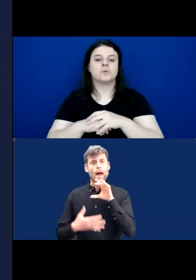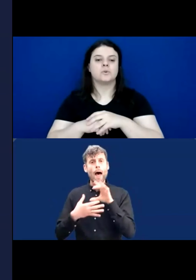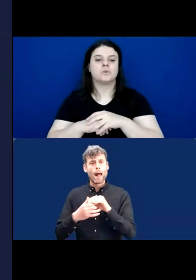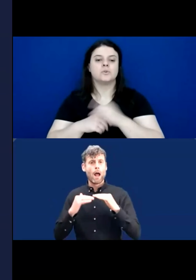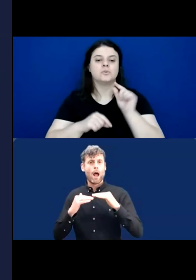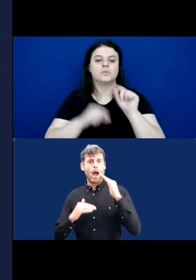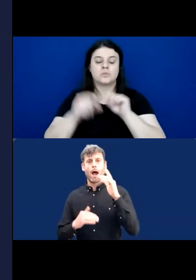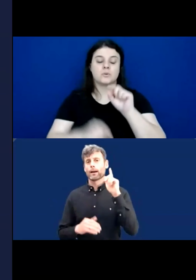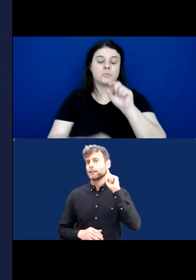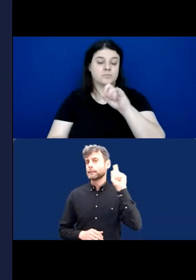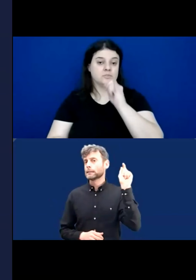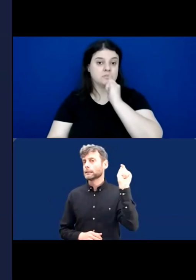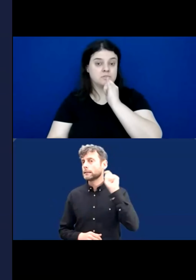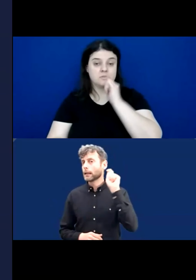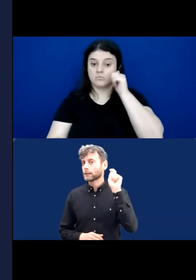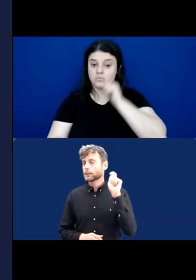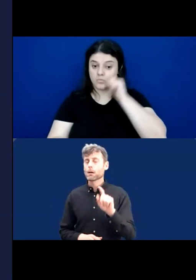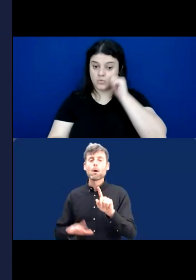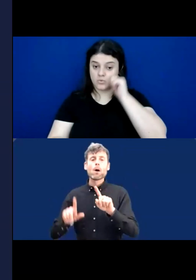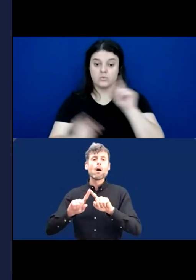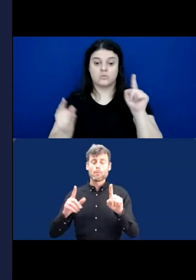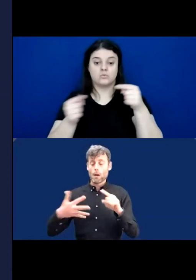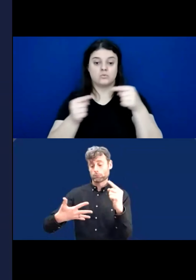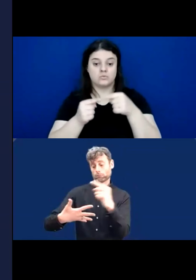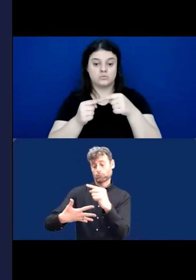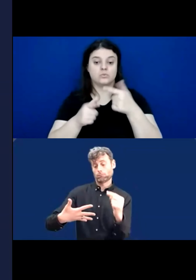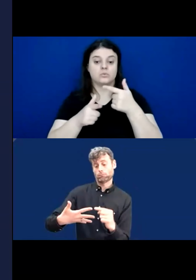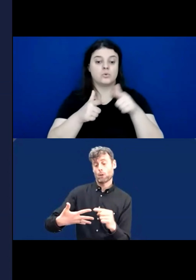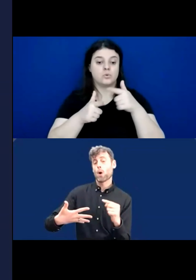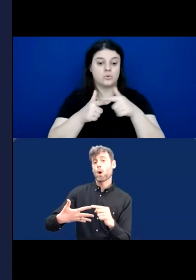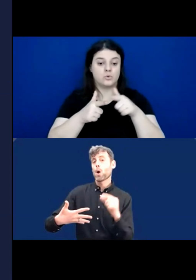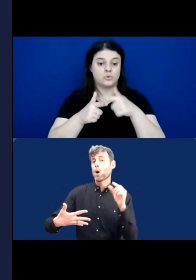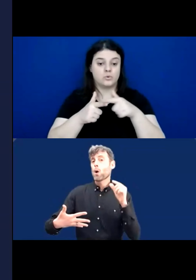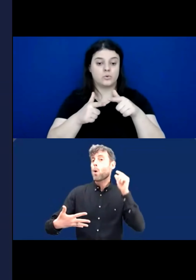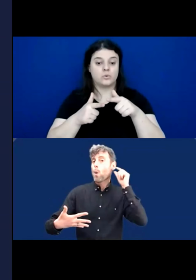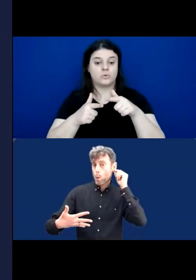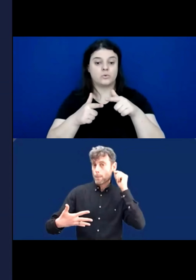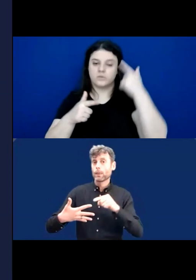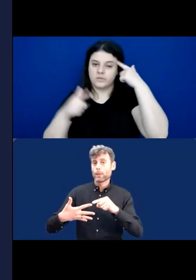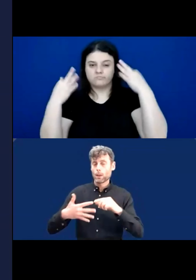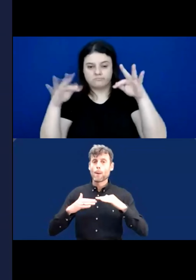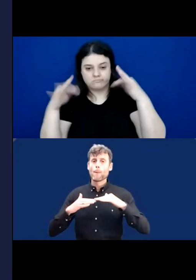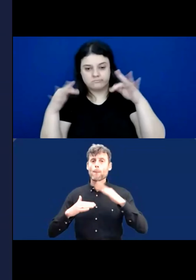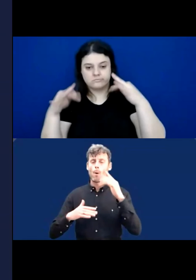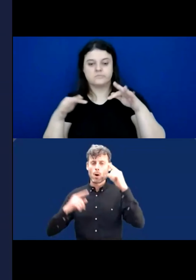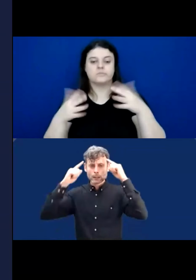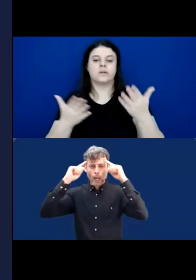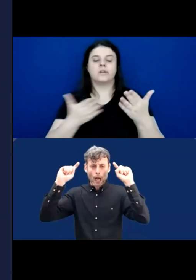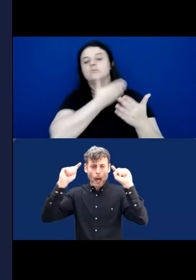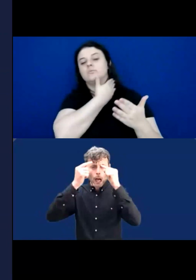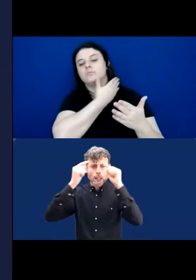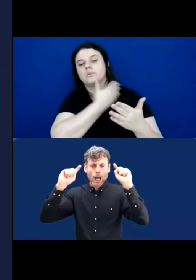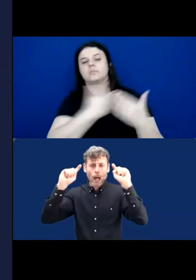a woman was associated with having problems with headache or pain in neck and shoulders,